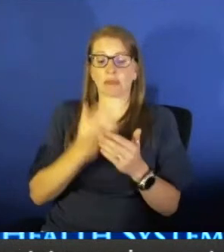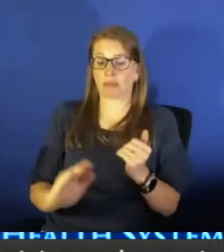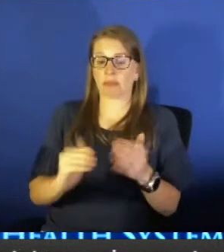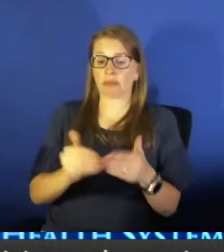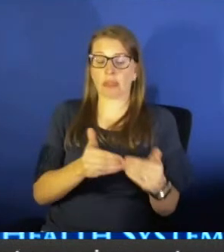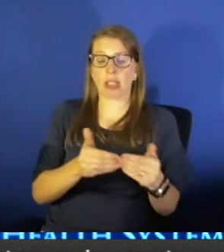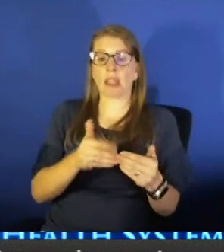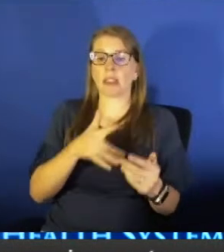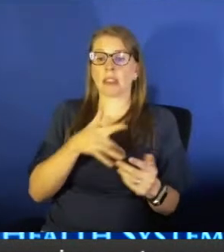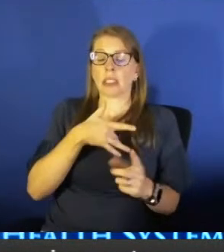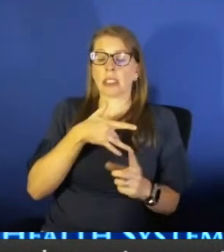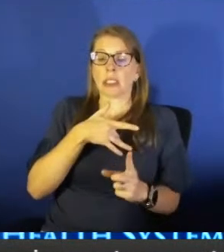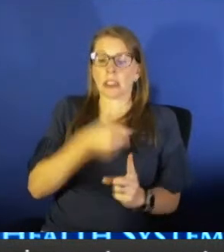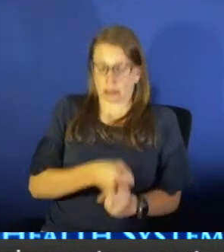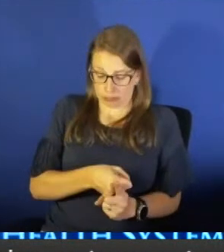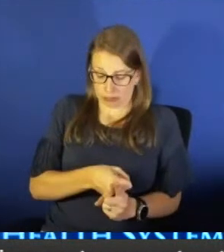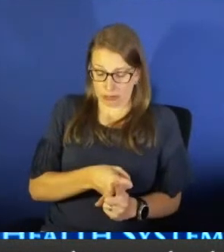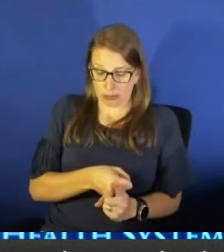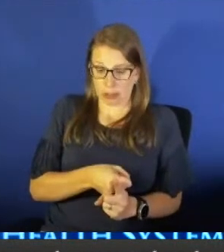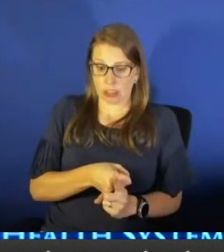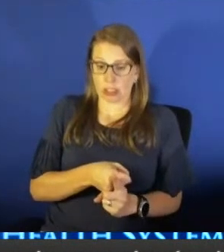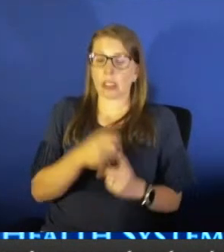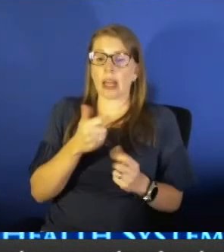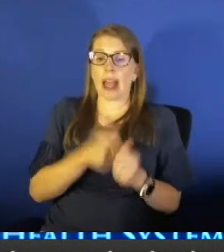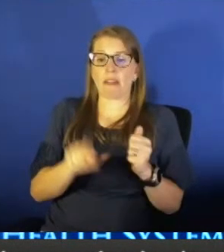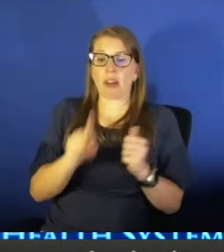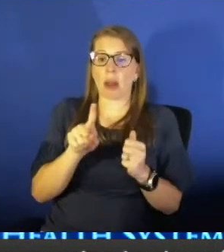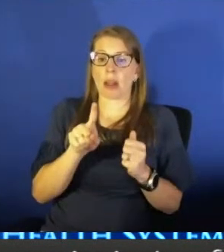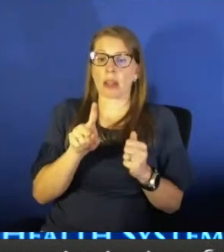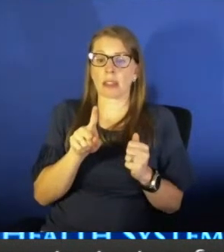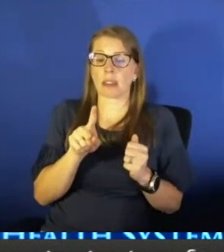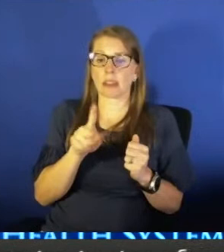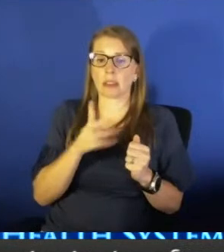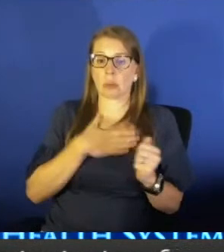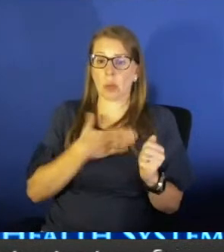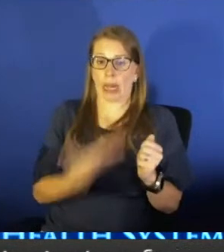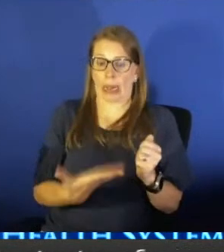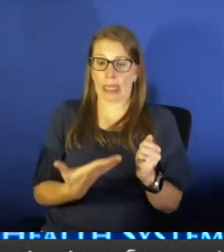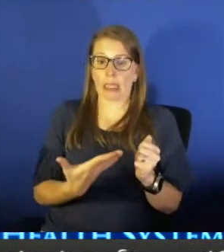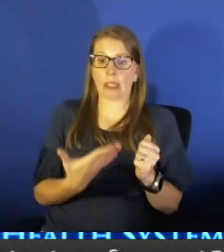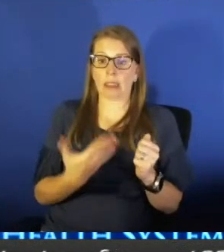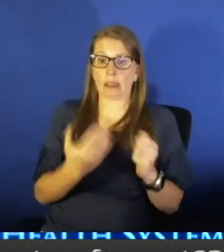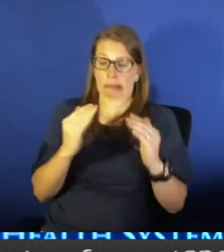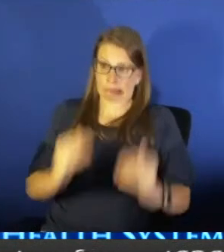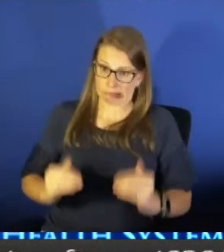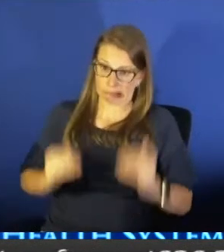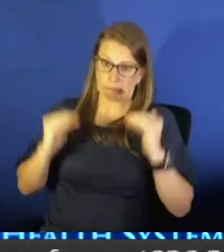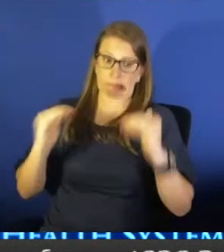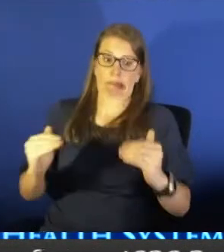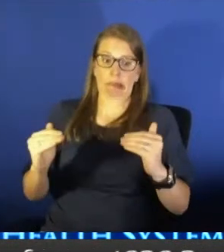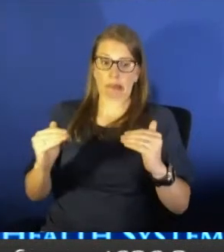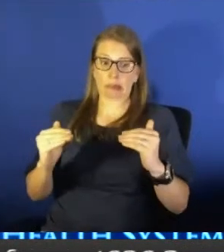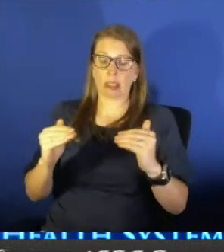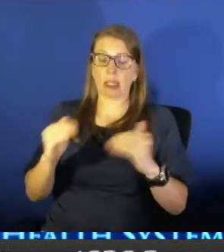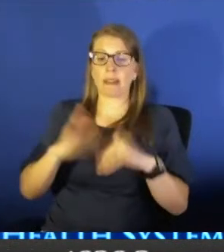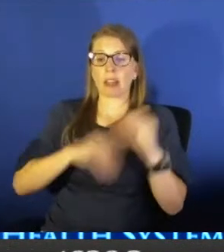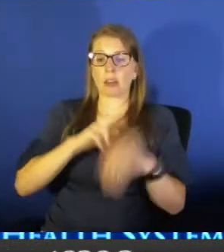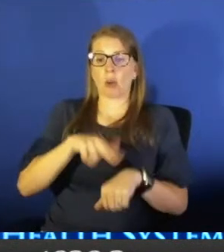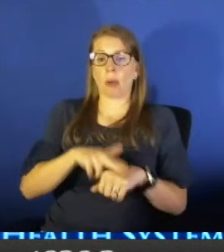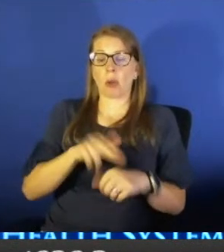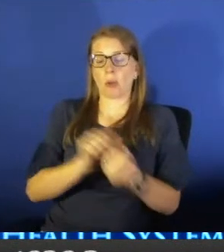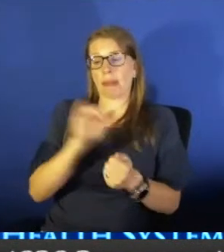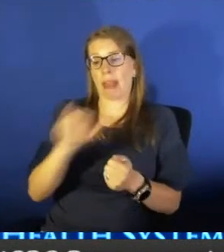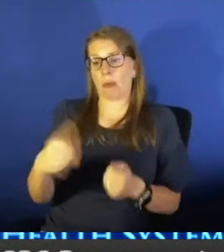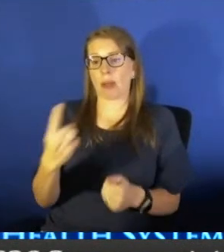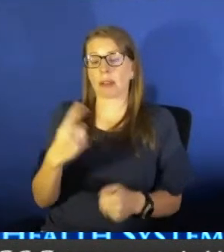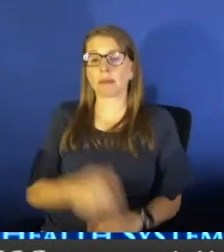that you can't quite explain. So everybody was, willing to go even further than normal on that one, kind of